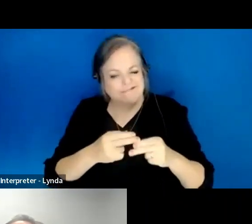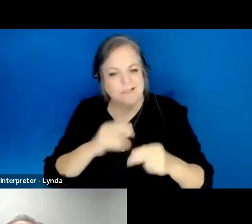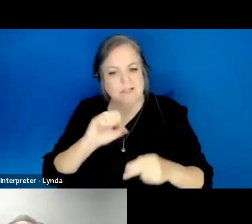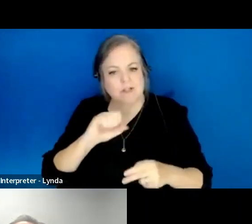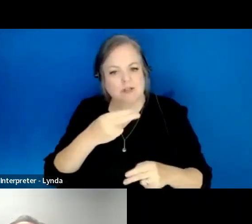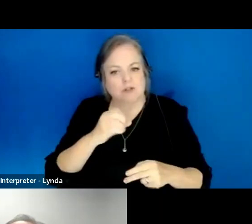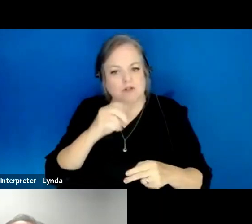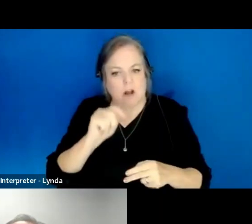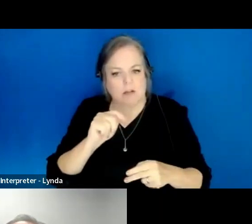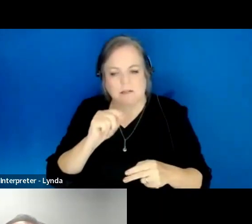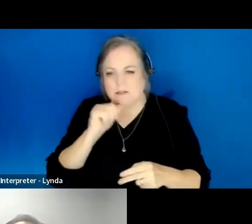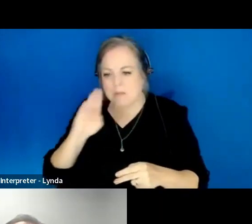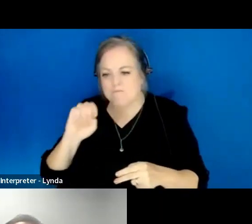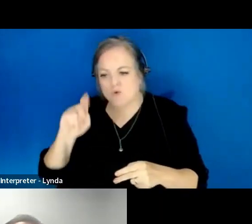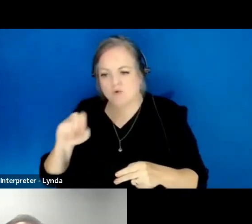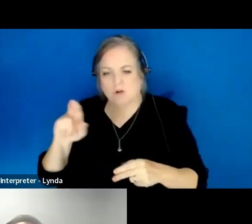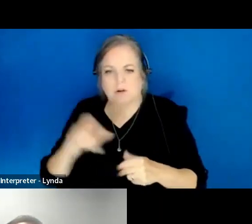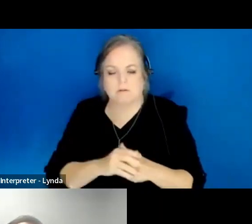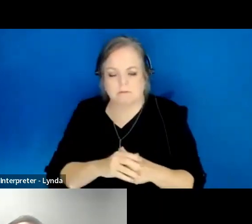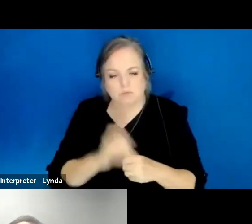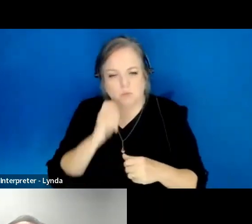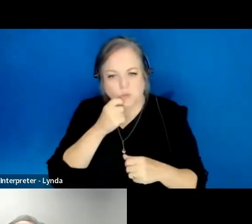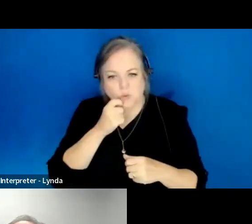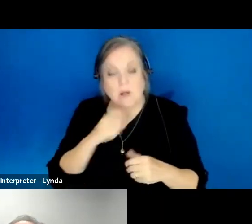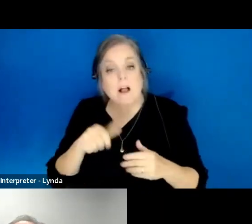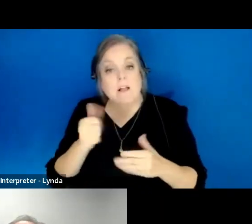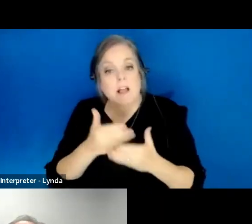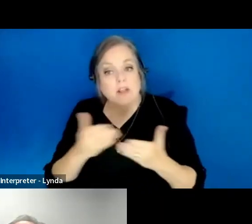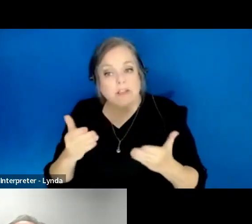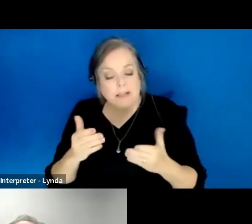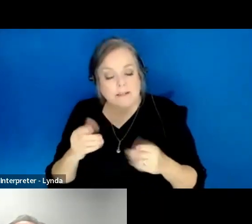than booster. Oh, okay. All right, that's cool. And the other thing, just